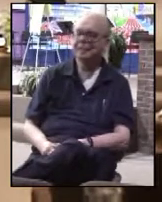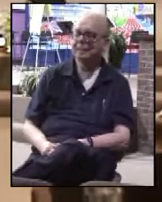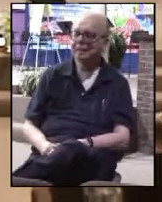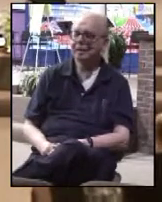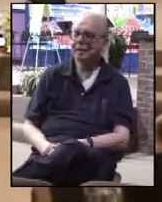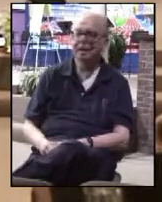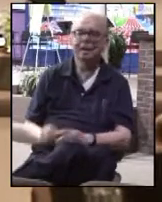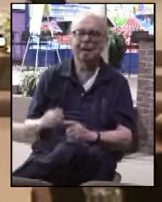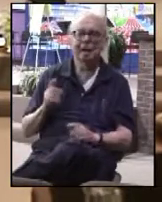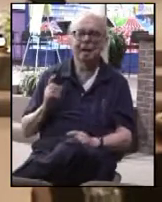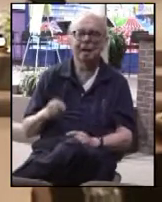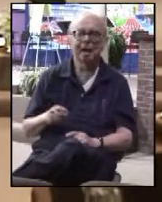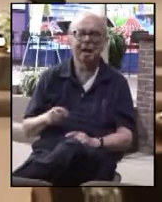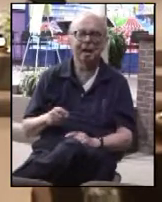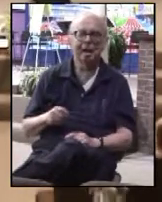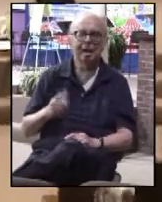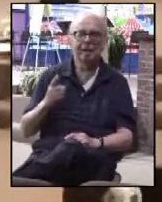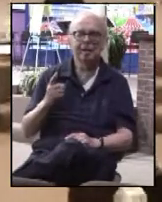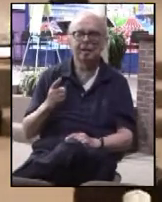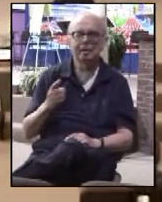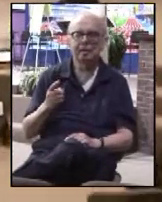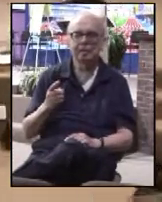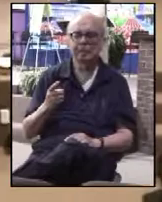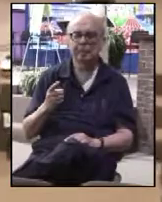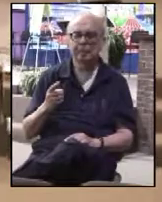but we need to we need to understand